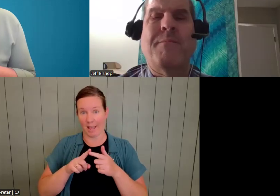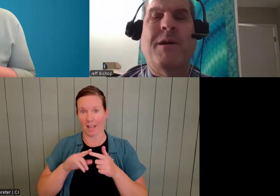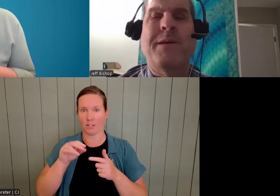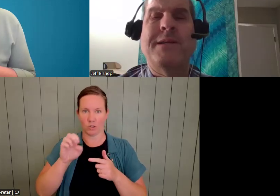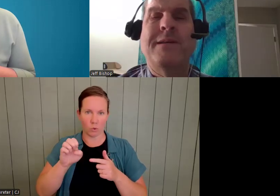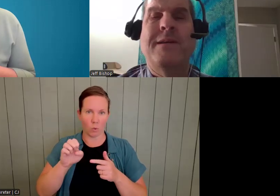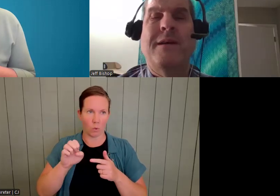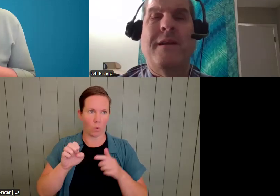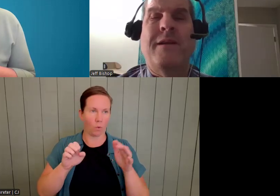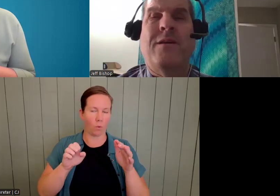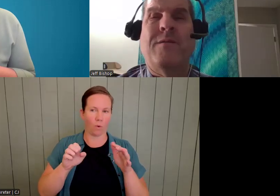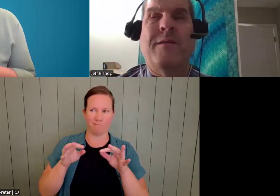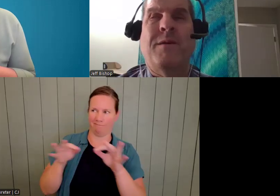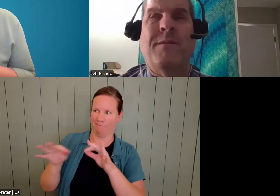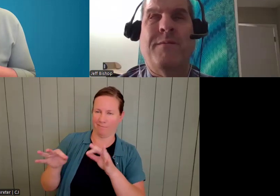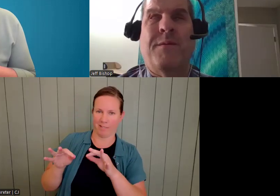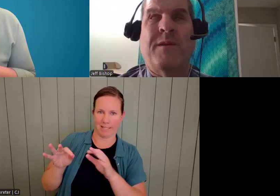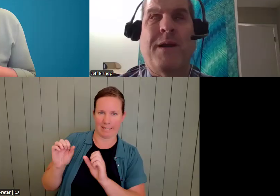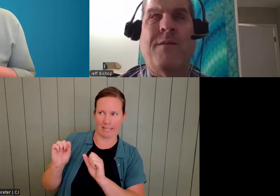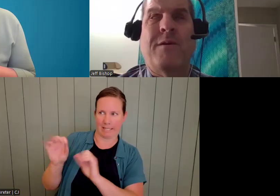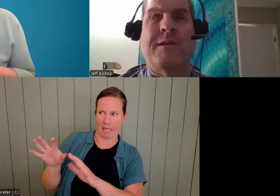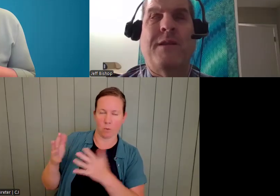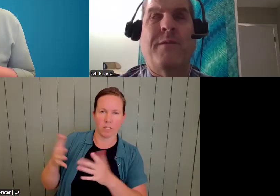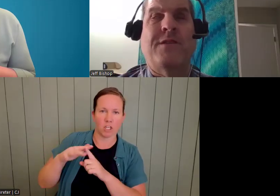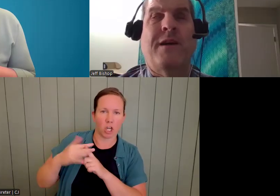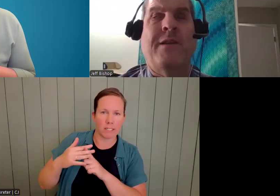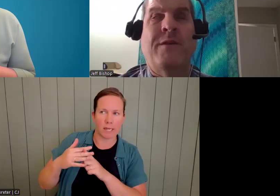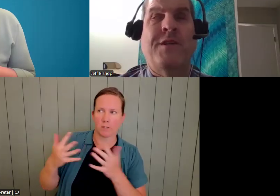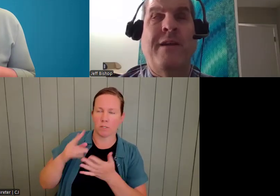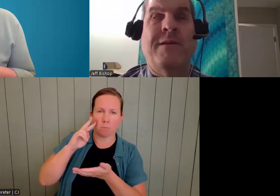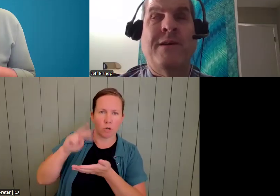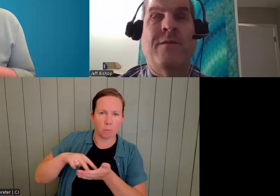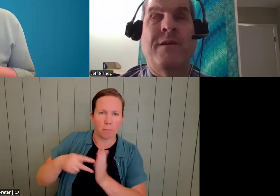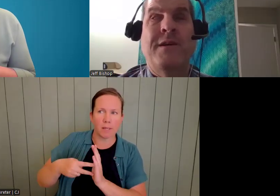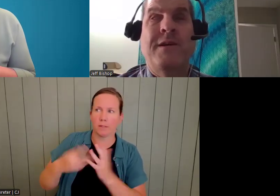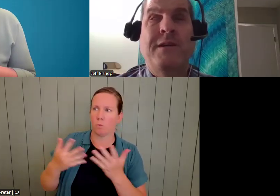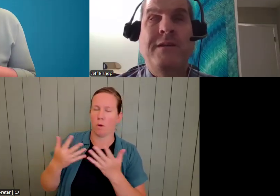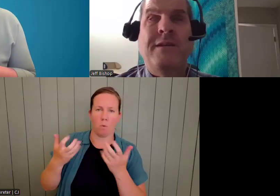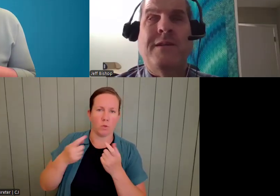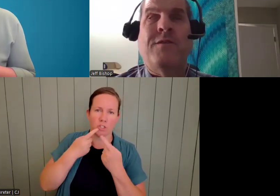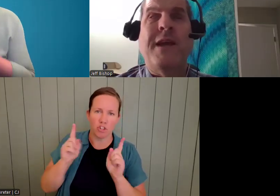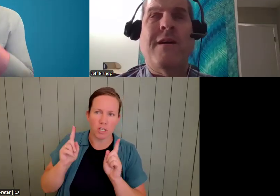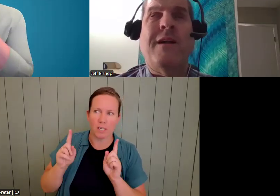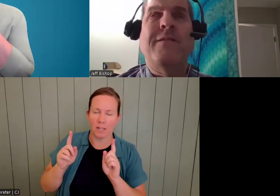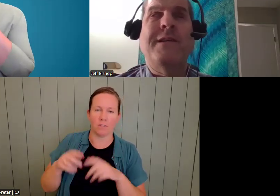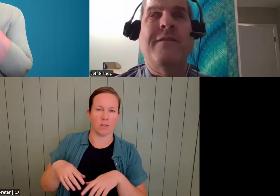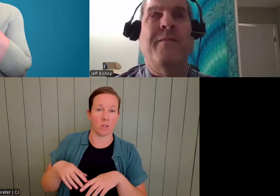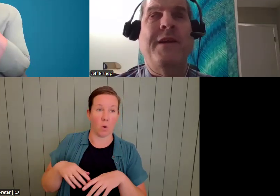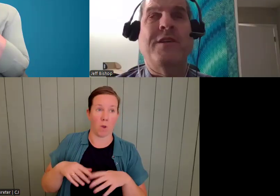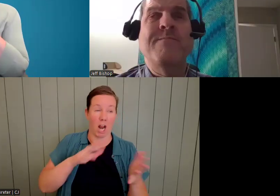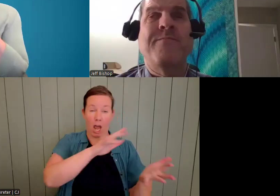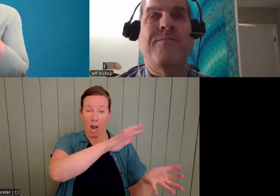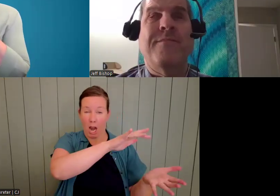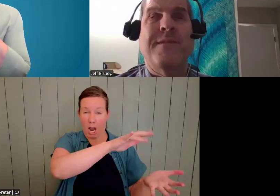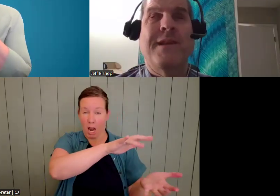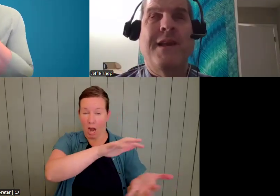context and purpose, what from his prior roles and then what he's trying to achieve. So take all of this